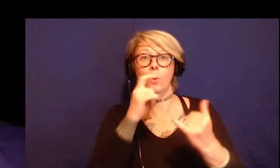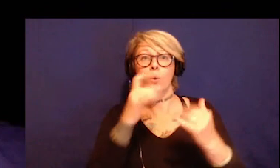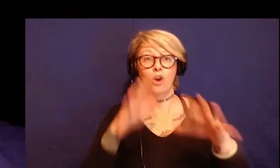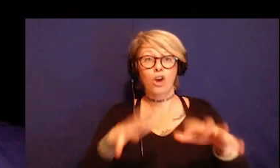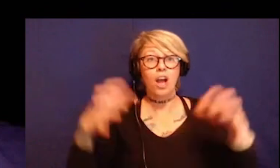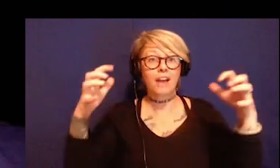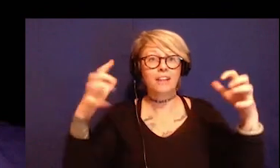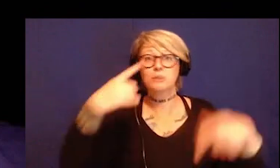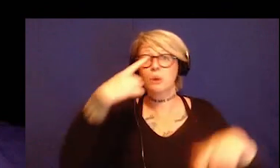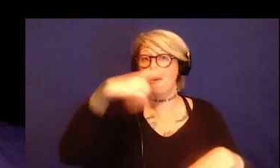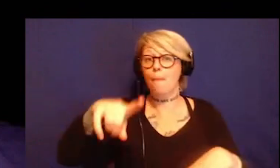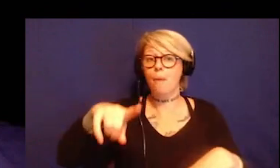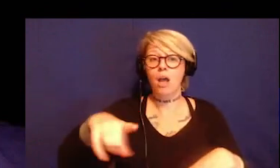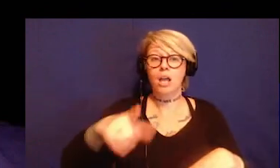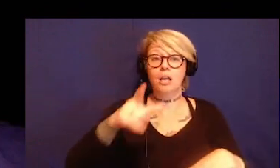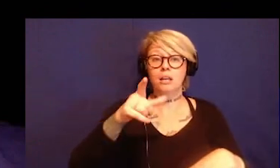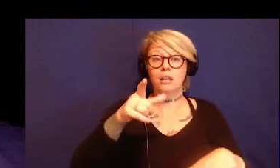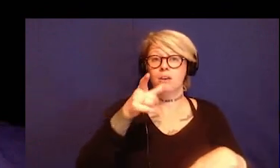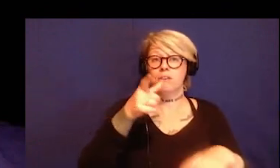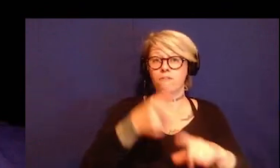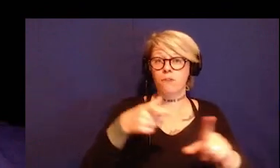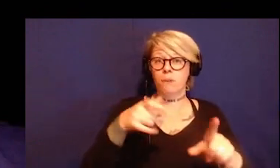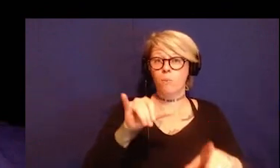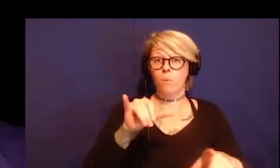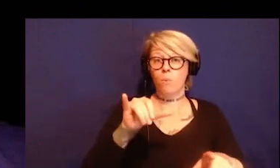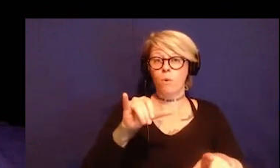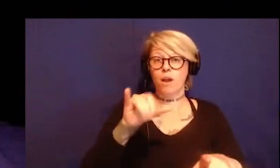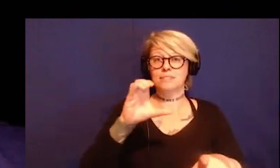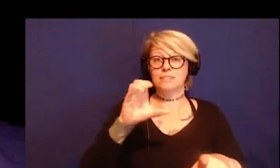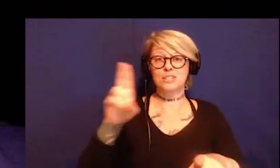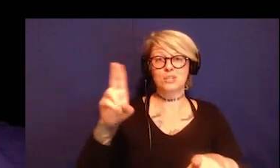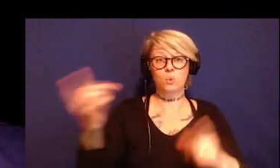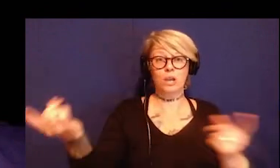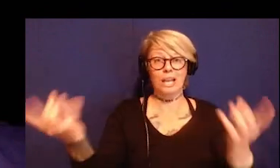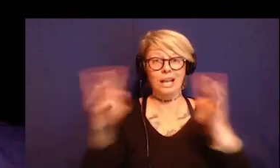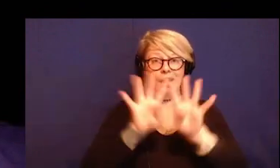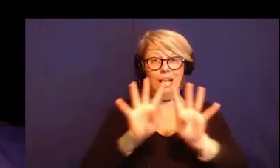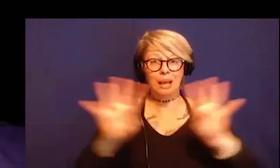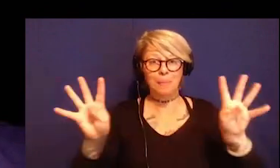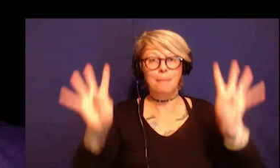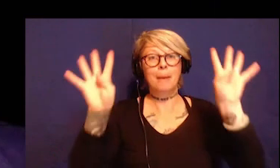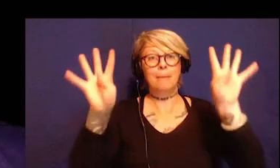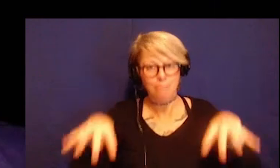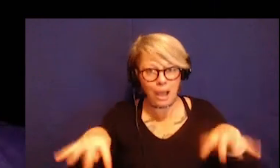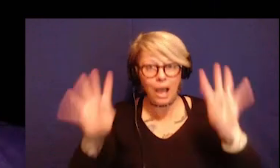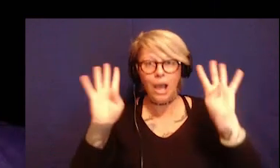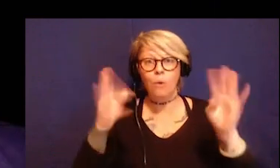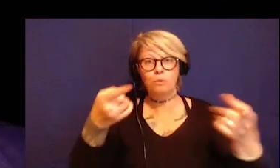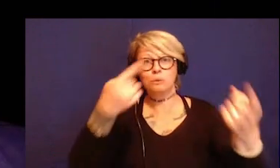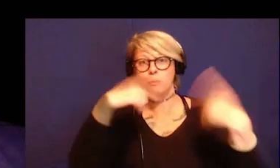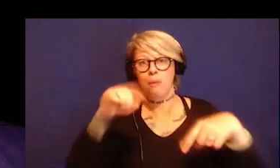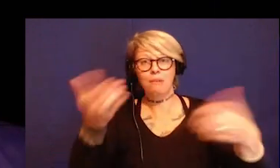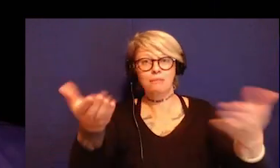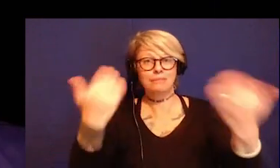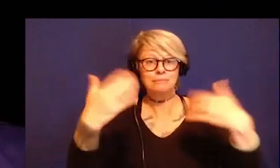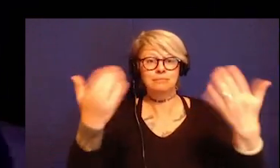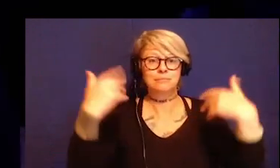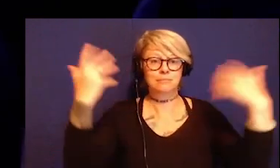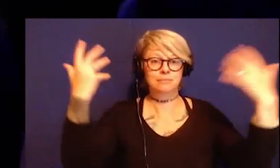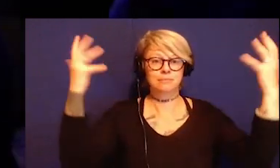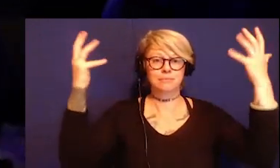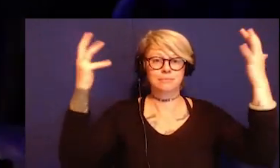all the playwrights from the unit yesterday and today come up for 1 second to take a bow. Come up, playwrights. The